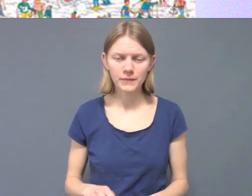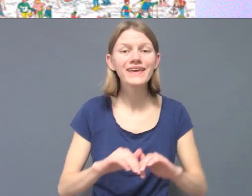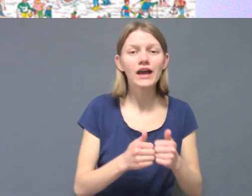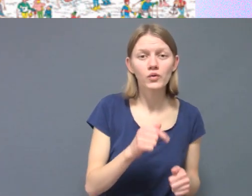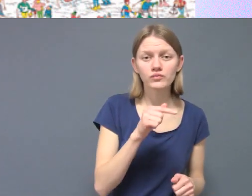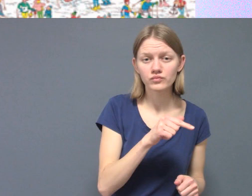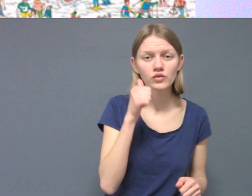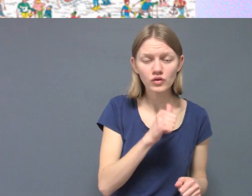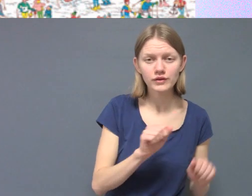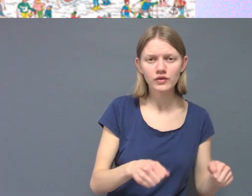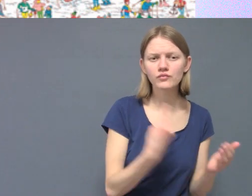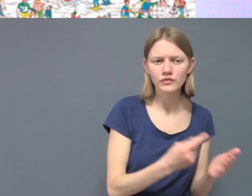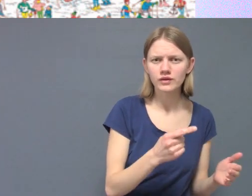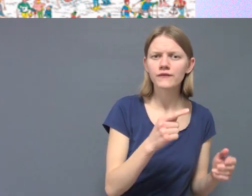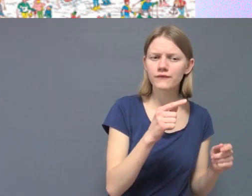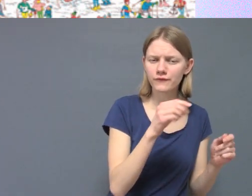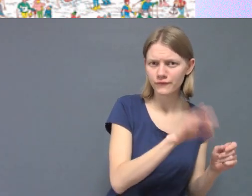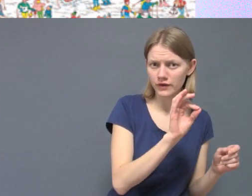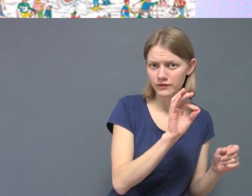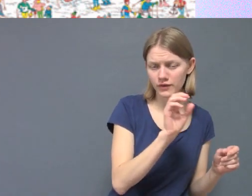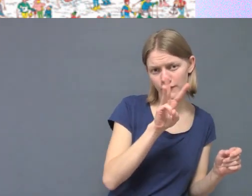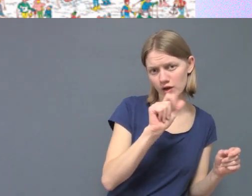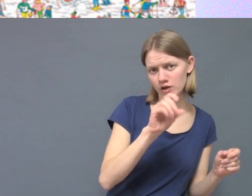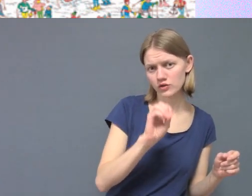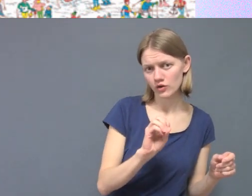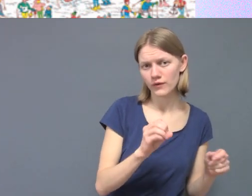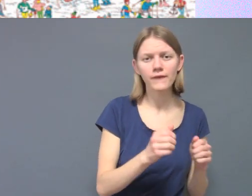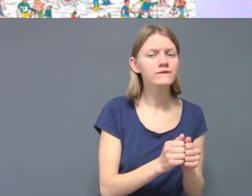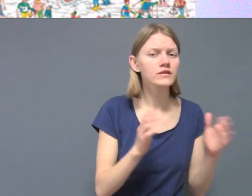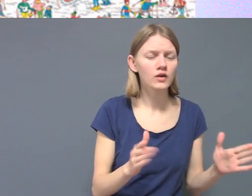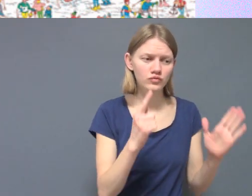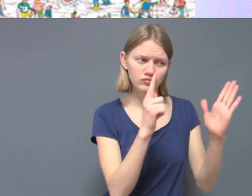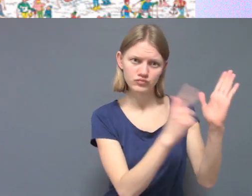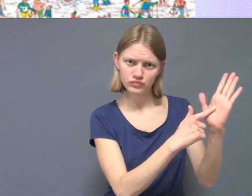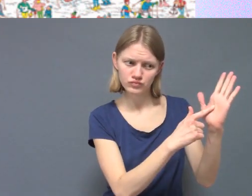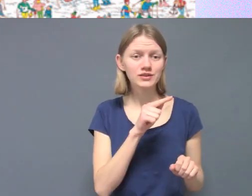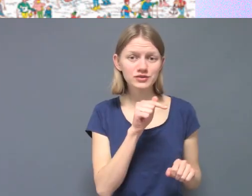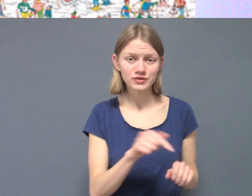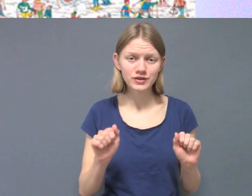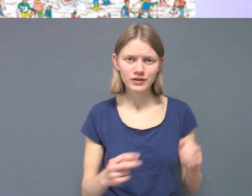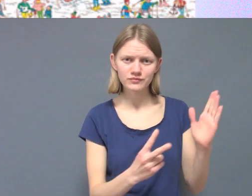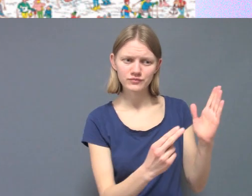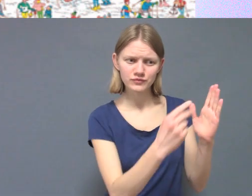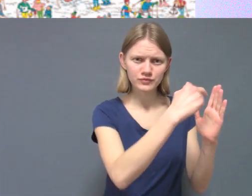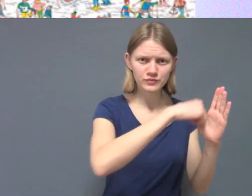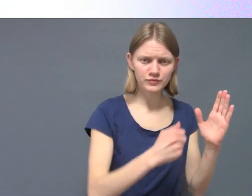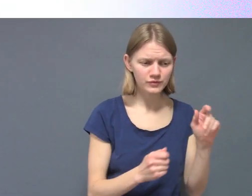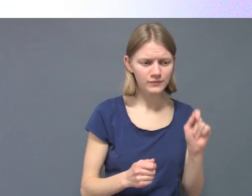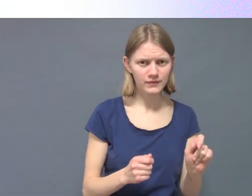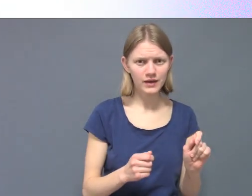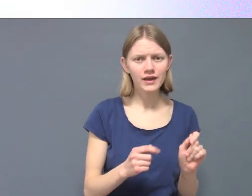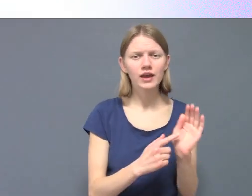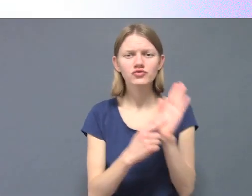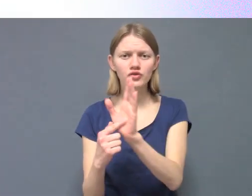Alice manages to solve this task first. She doesn't want to ruin the game for Bob, and instead of pointing to the location of Waldo